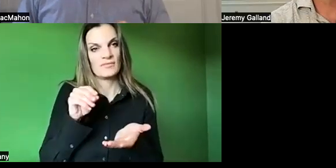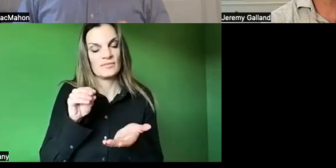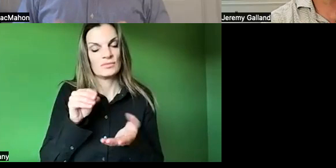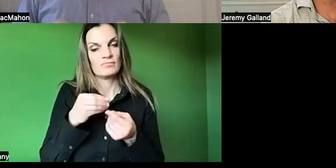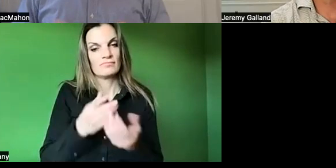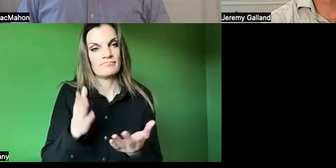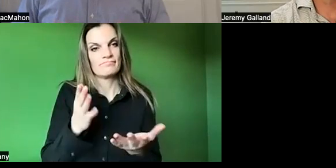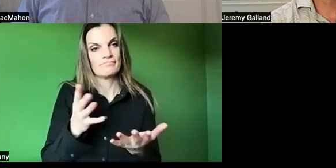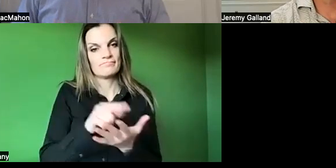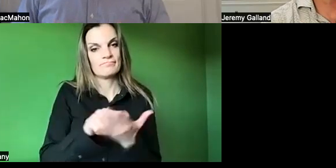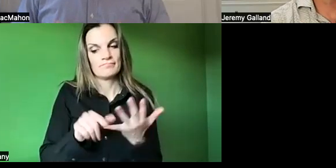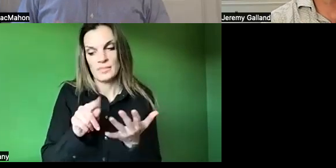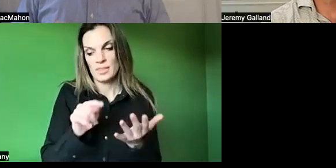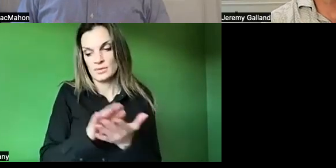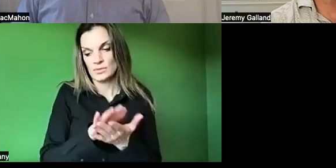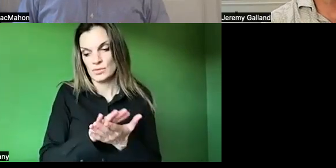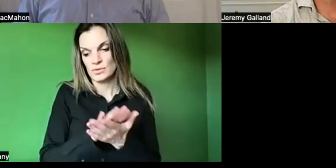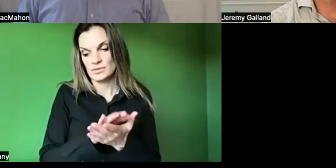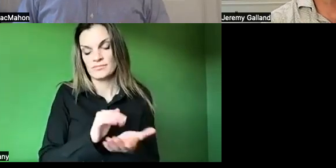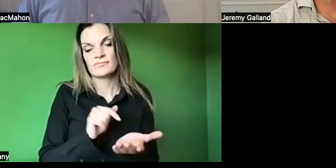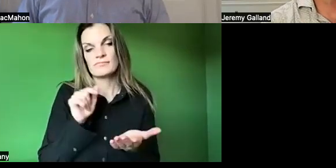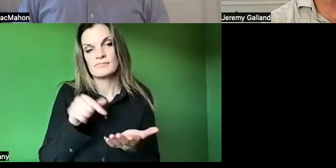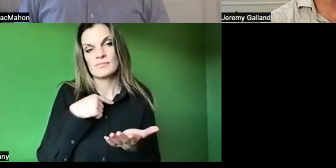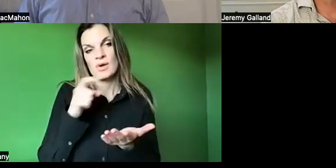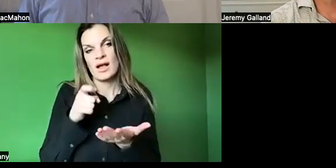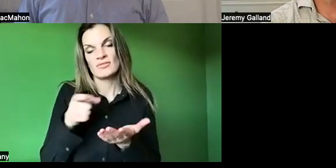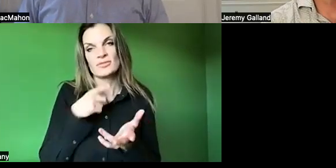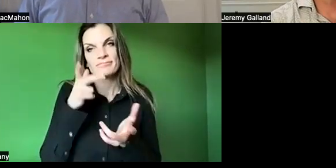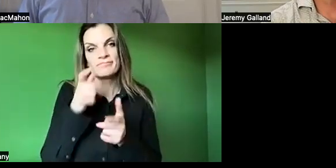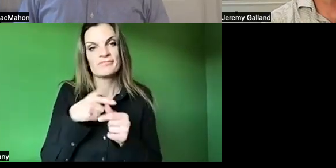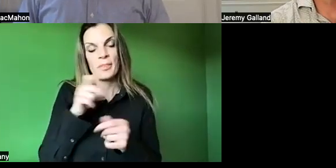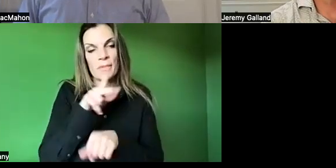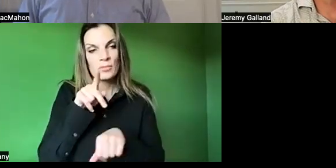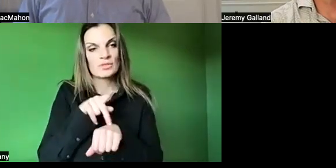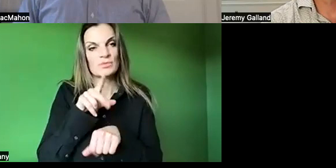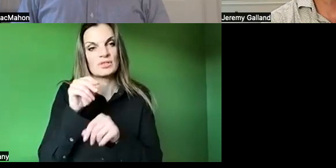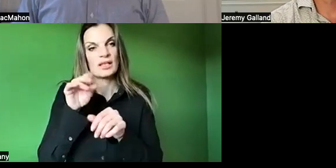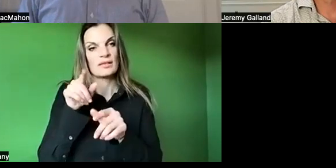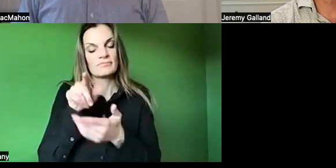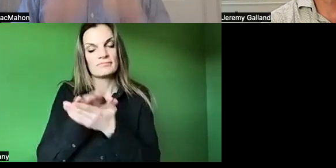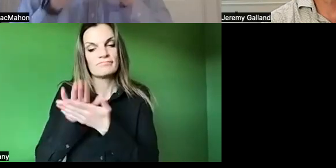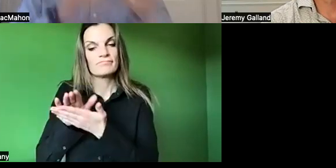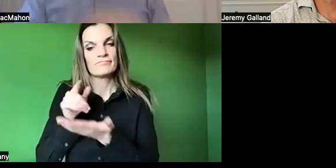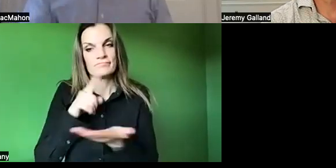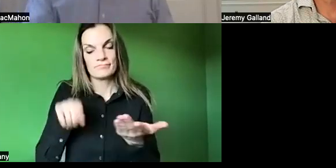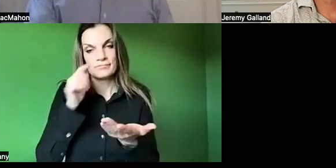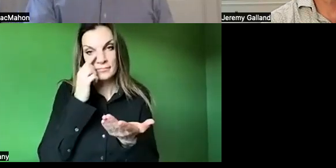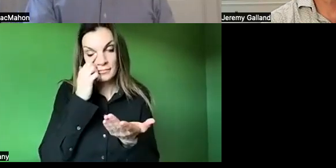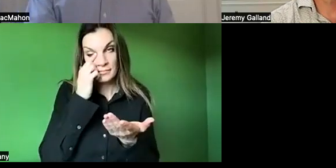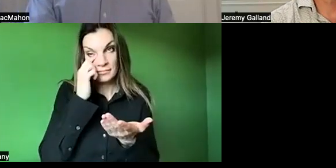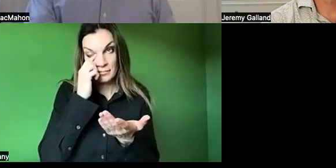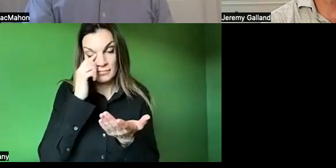at each of the schools, we have to hear from the principals and assistant principals at each school and see what